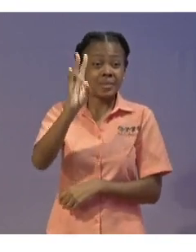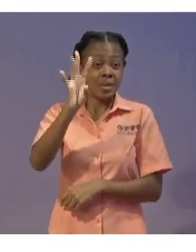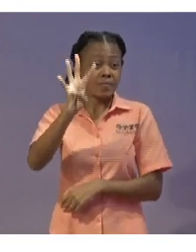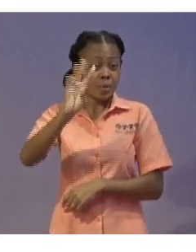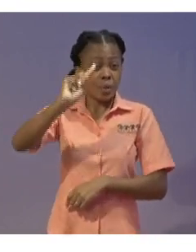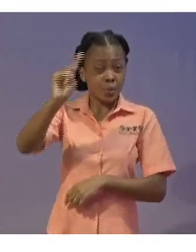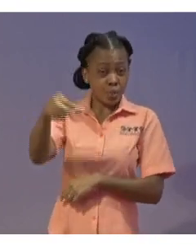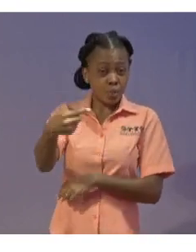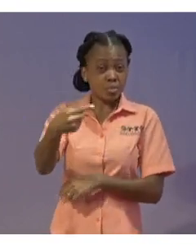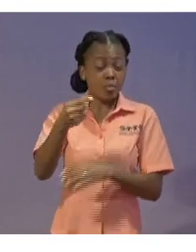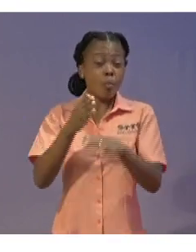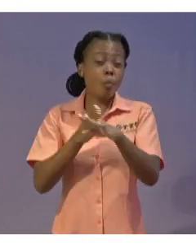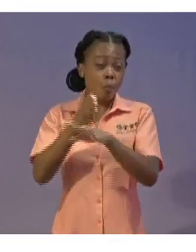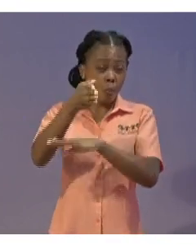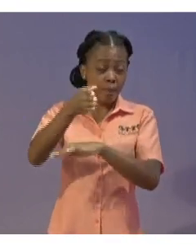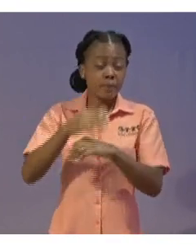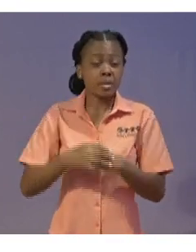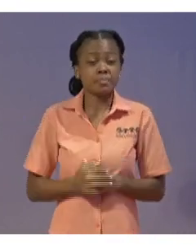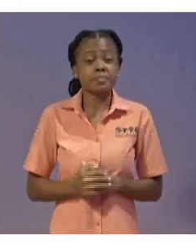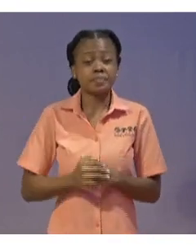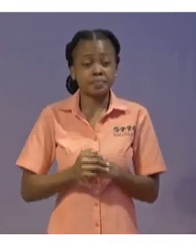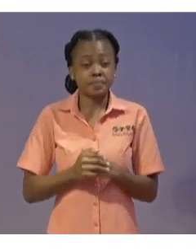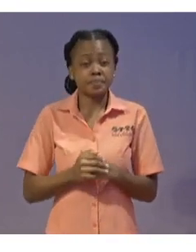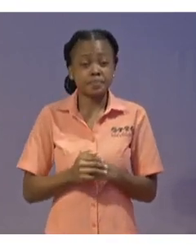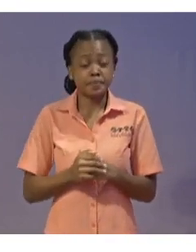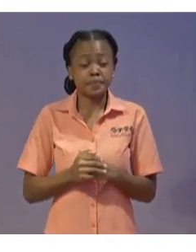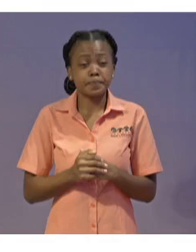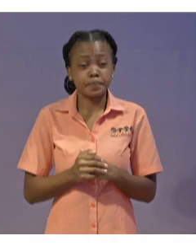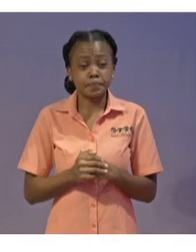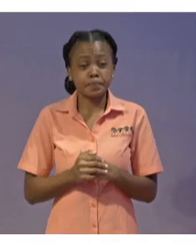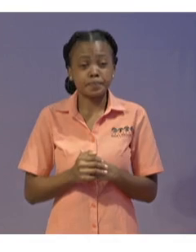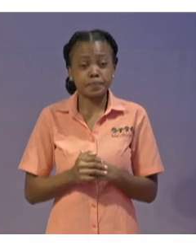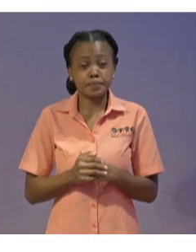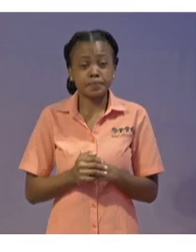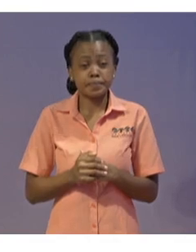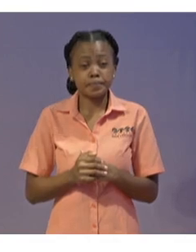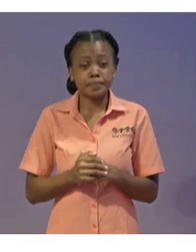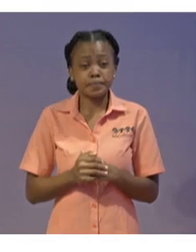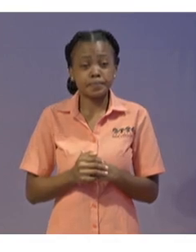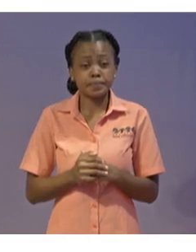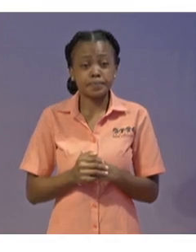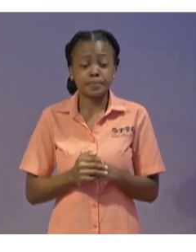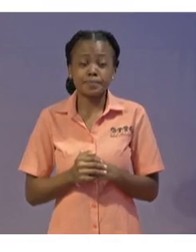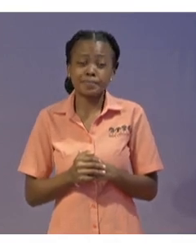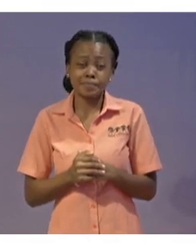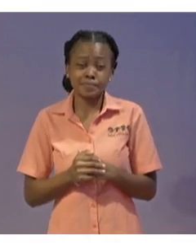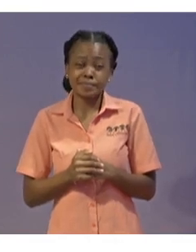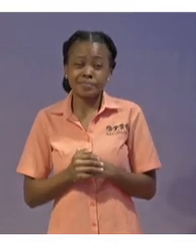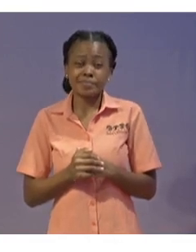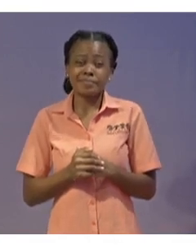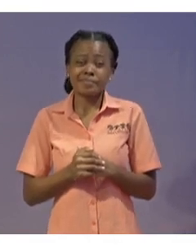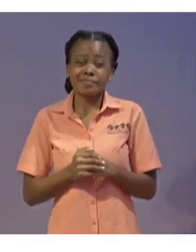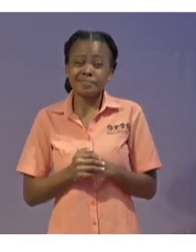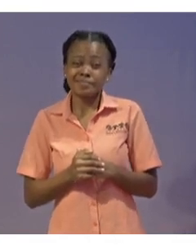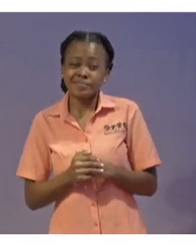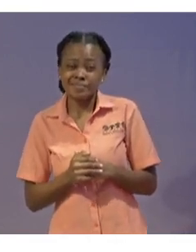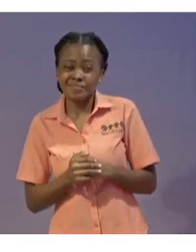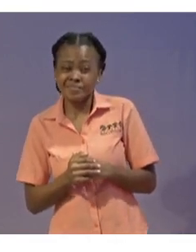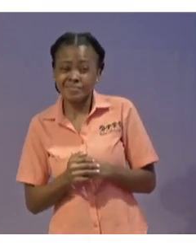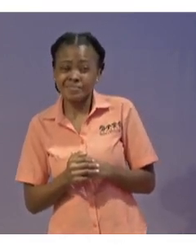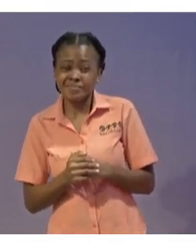674,530 persons. Those who are not fully vaccinated, which includes the first dose or no doses at all,